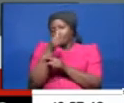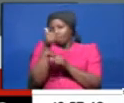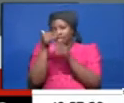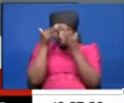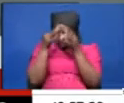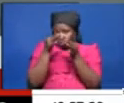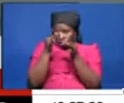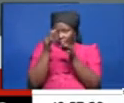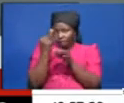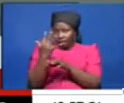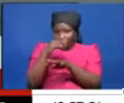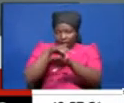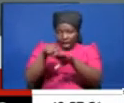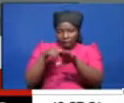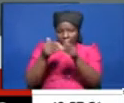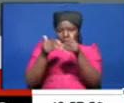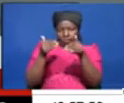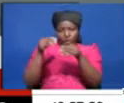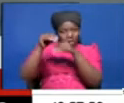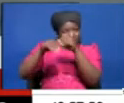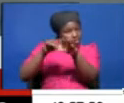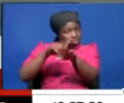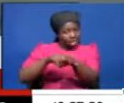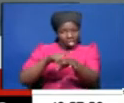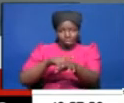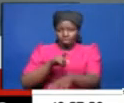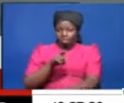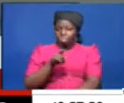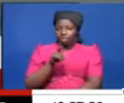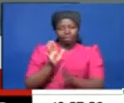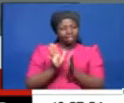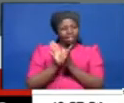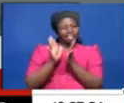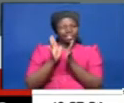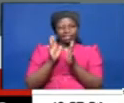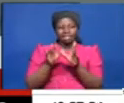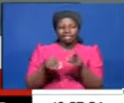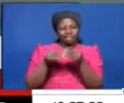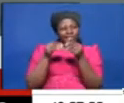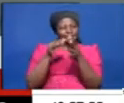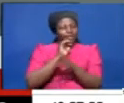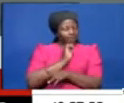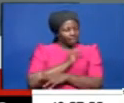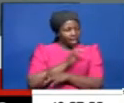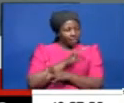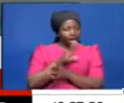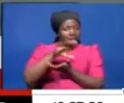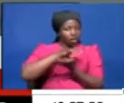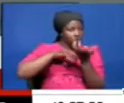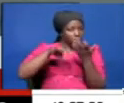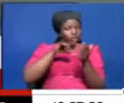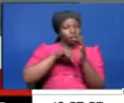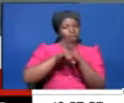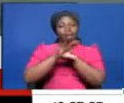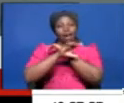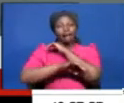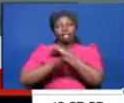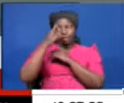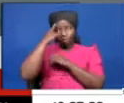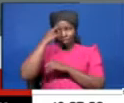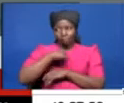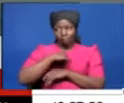5 hours to the election time, that is generally causing panic and confusion in the country. So for me, I would feel